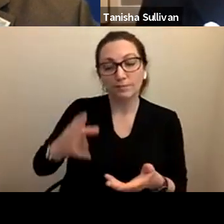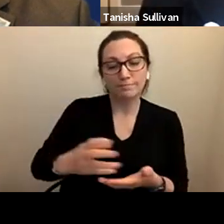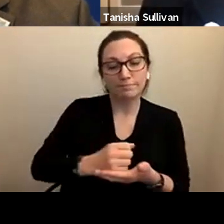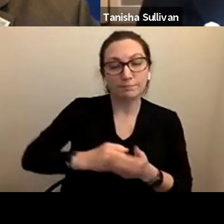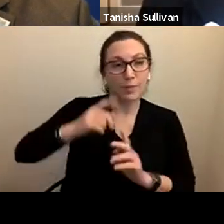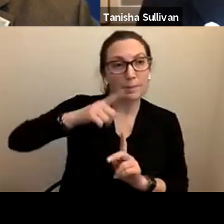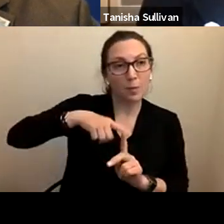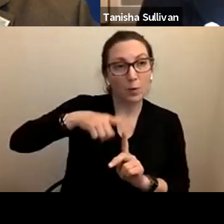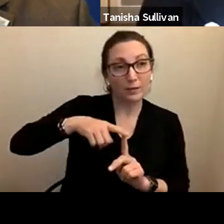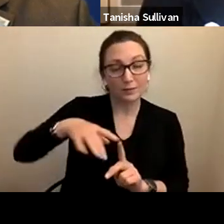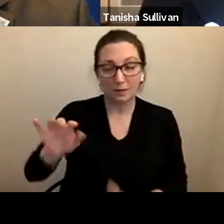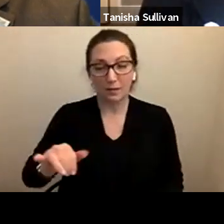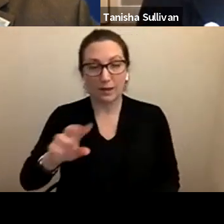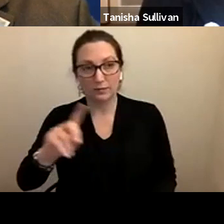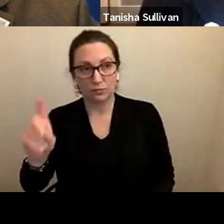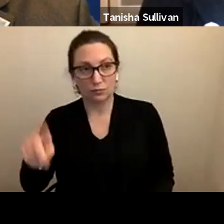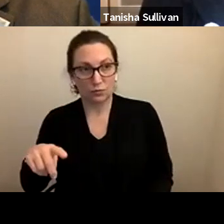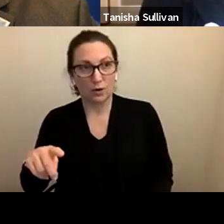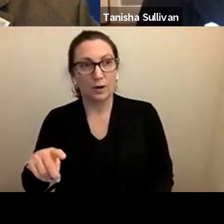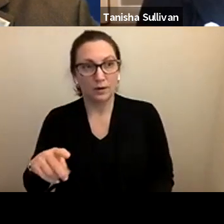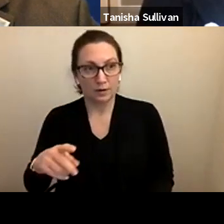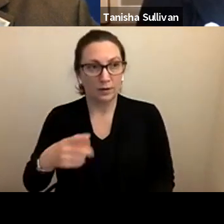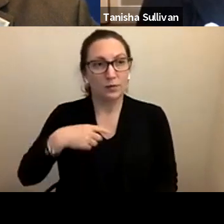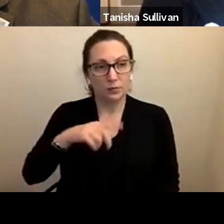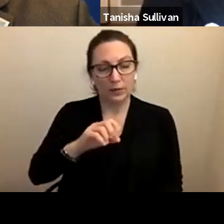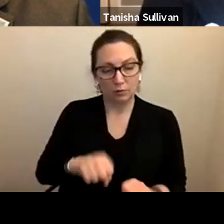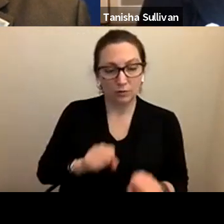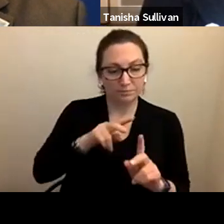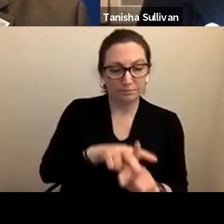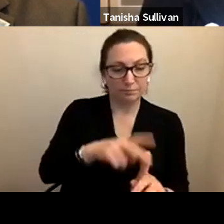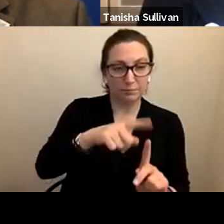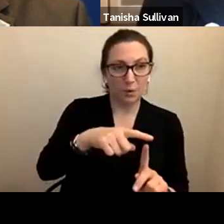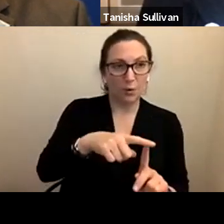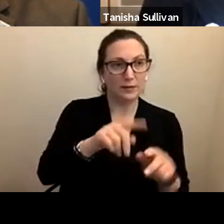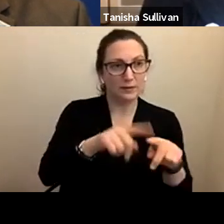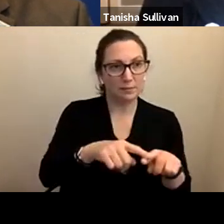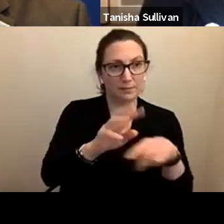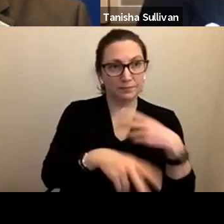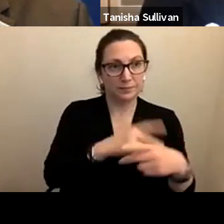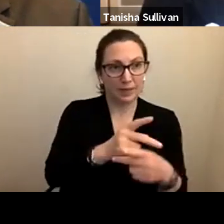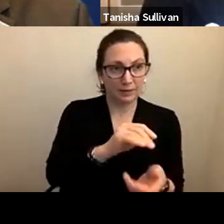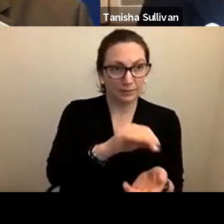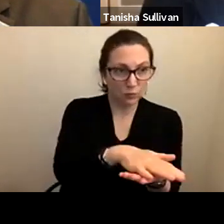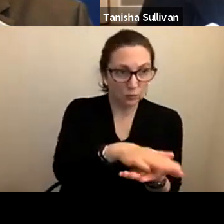a threshold that we decided based on school type, I think to Mr. Kreger's point, there would